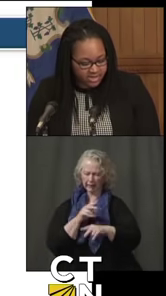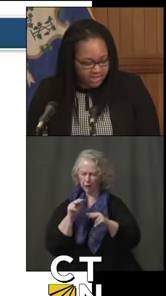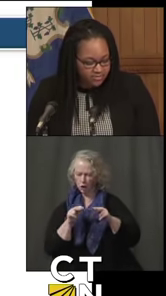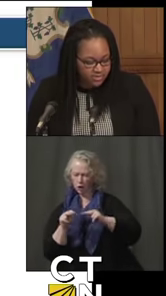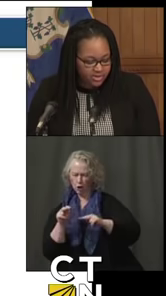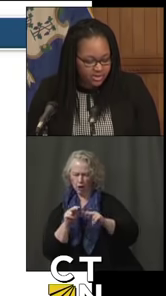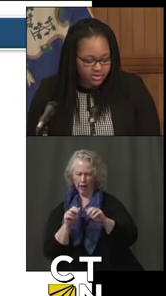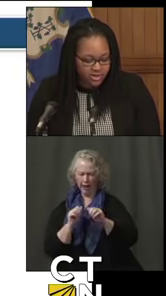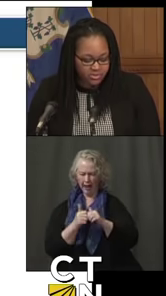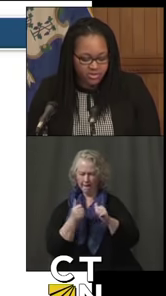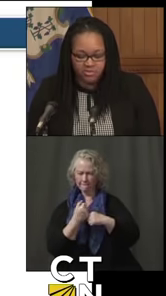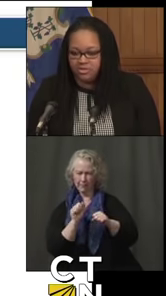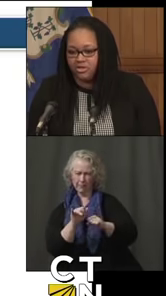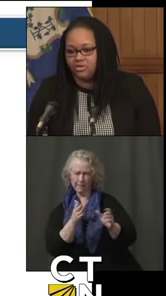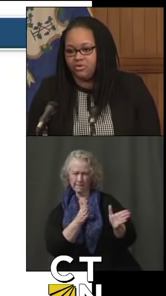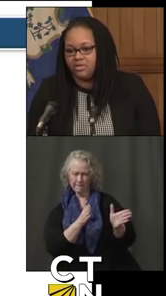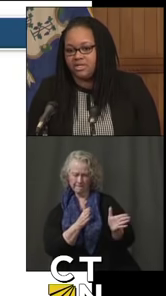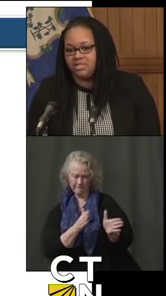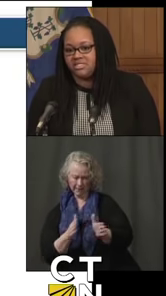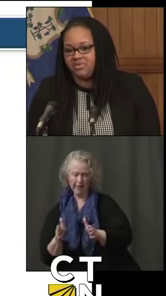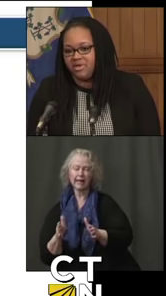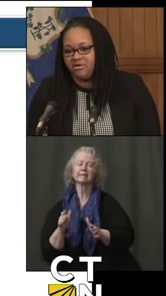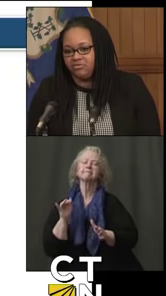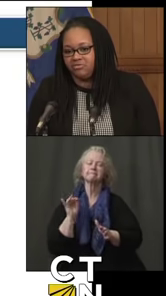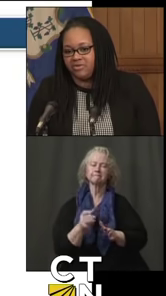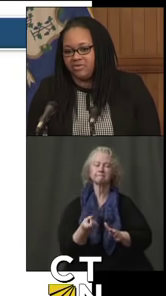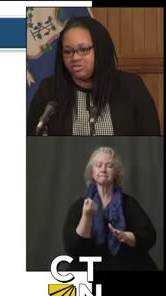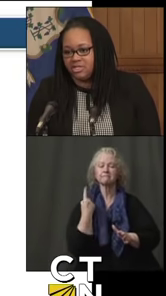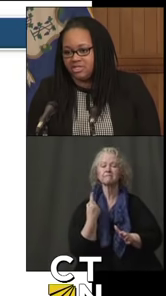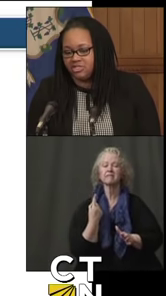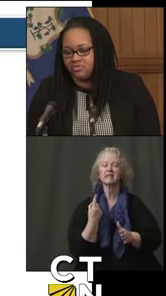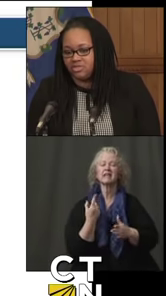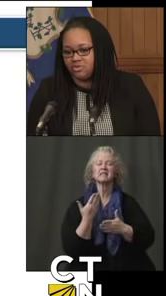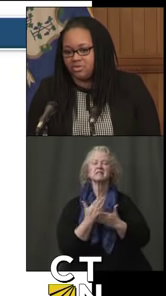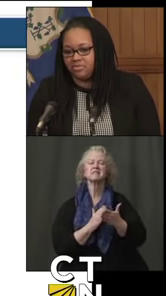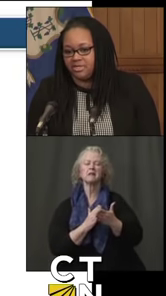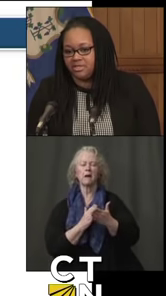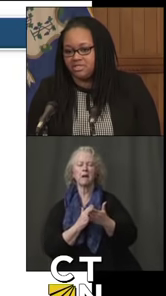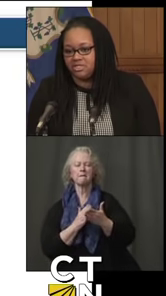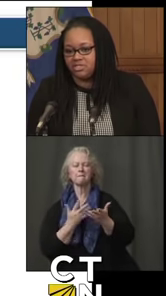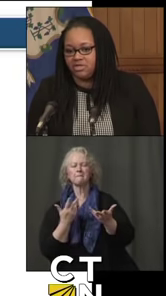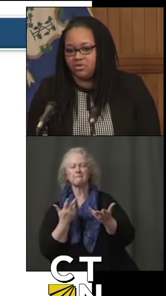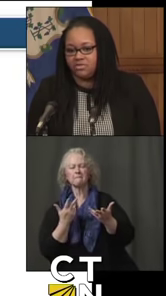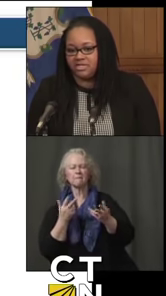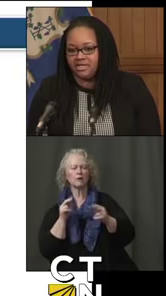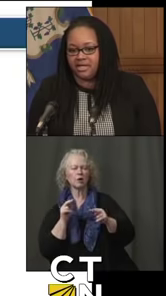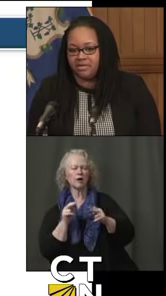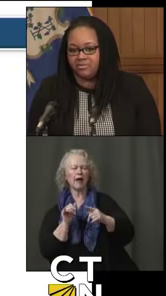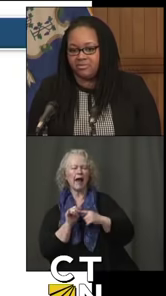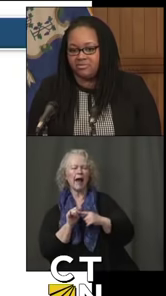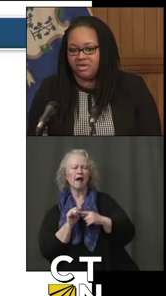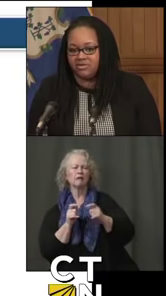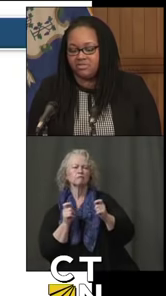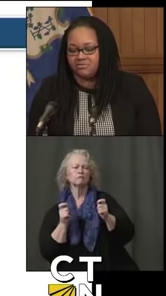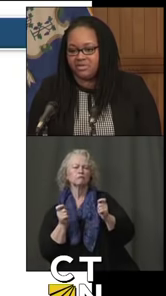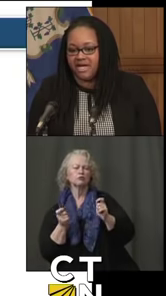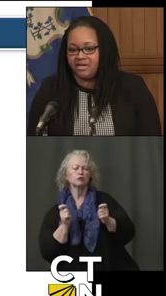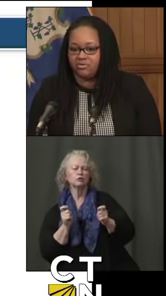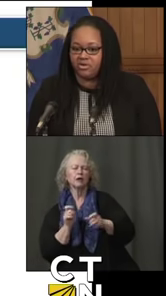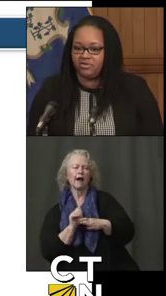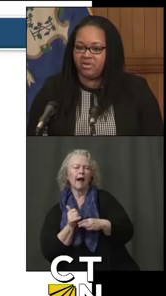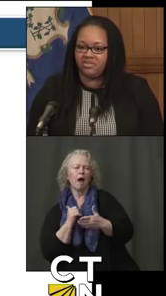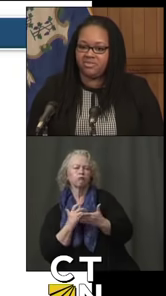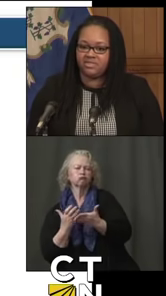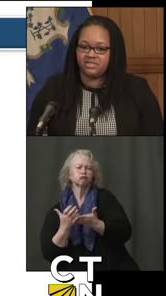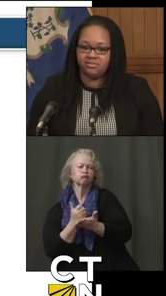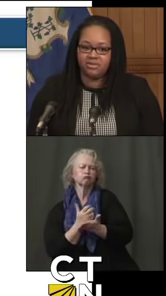of that plan, if you will, would include some amount of revenue changes, which will be essentially holding revenues flat, and